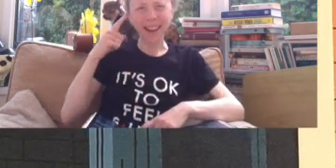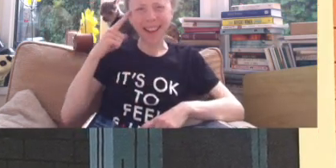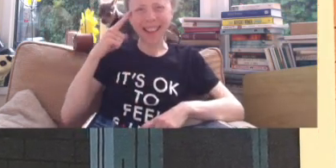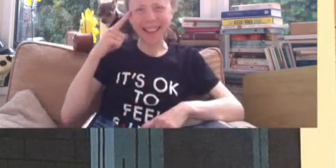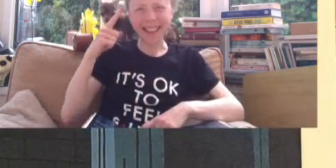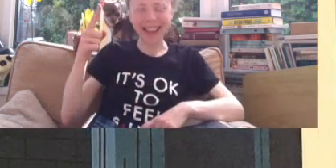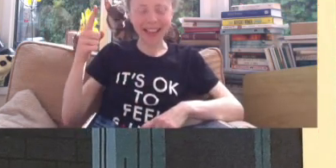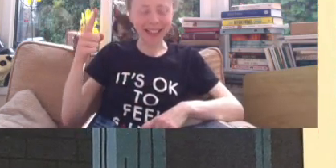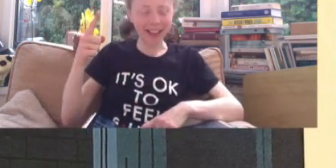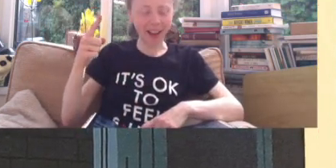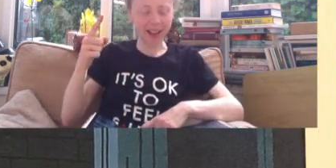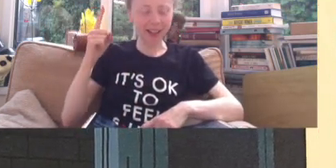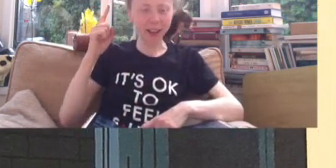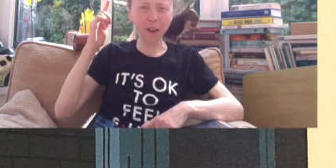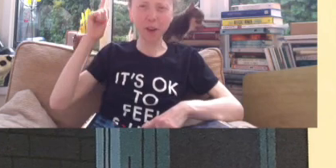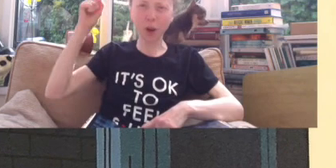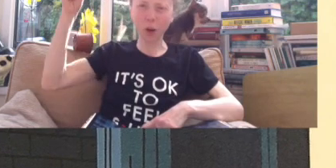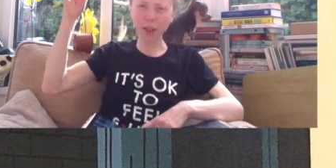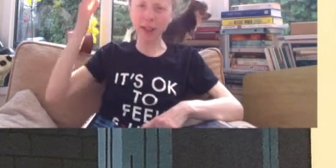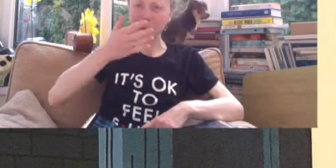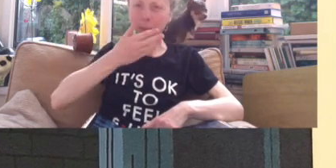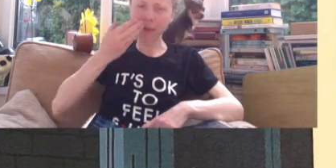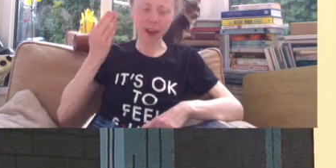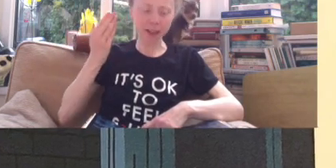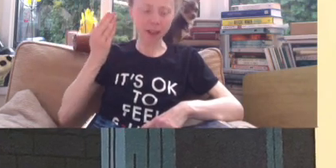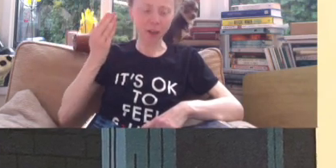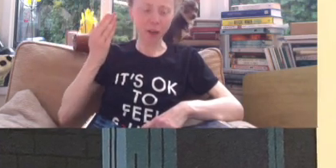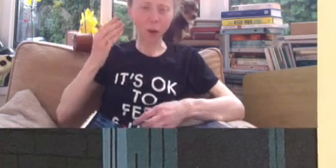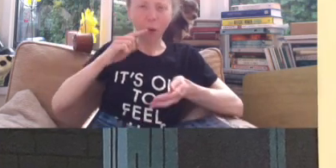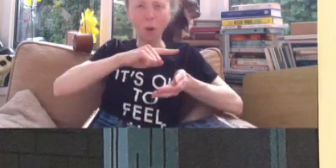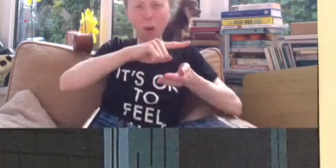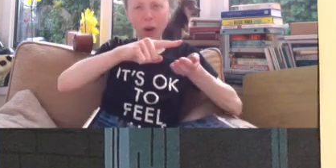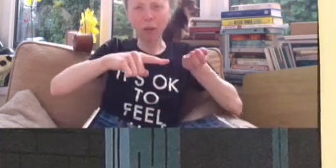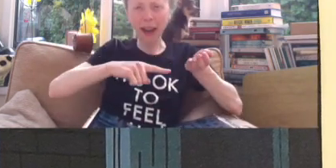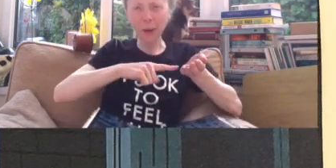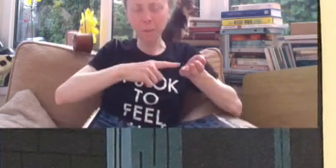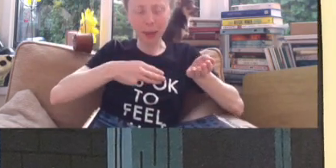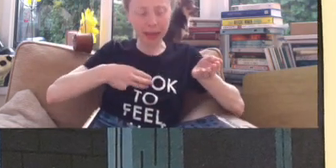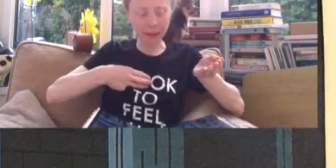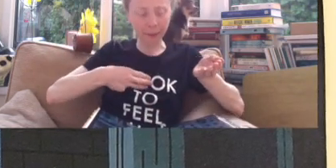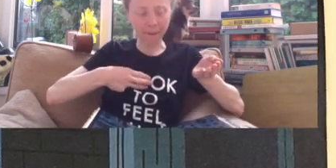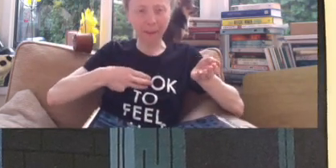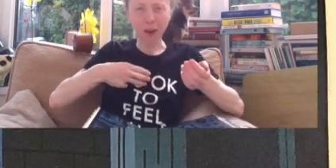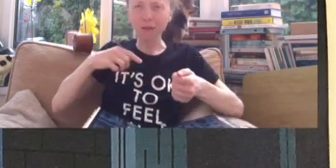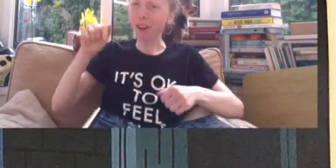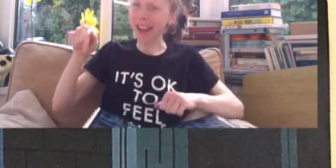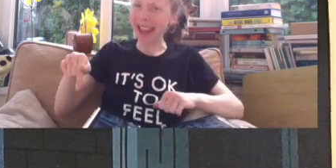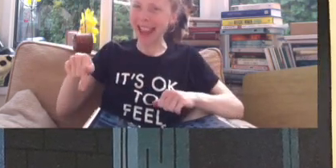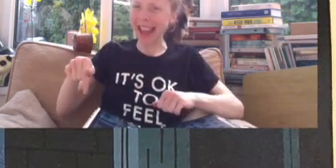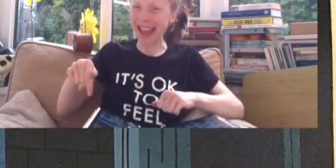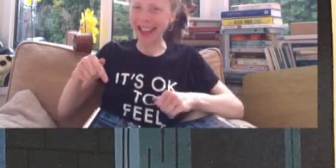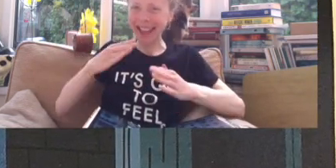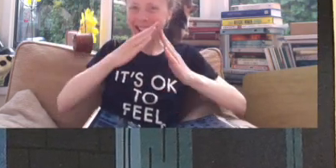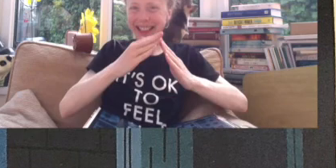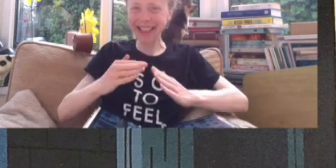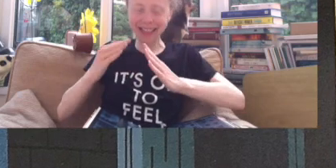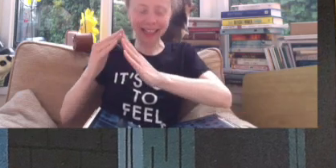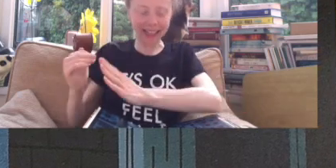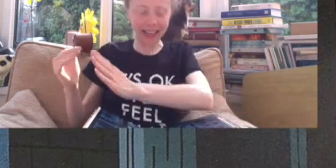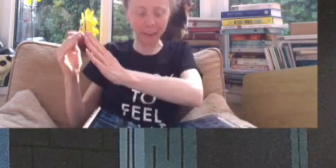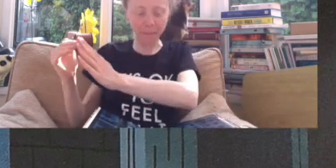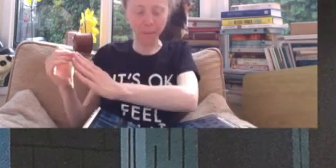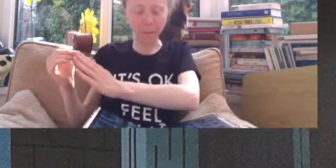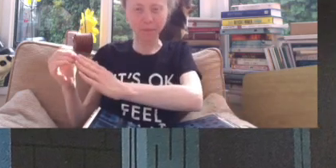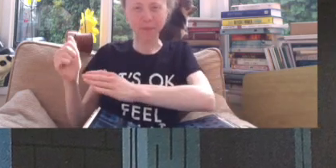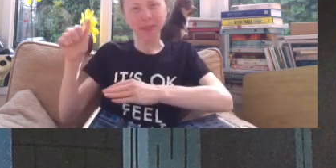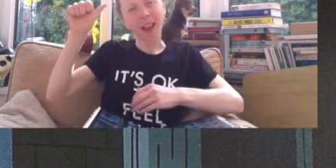but I see signs of God's Spirit all around me, right here in the